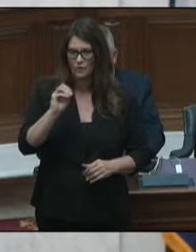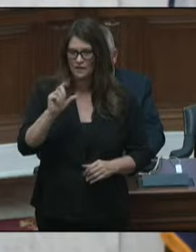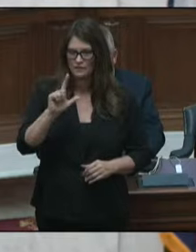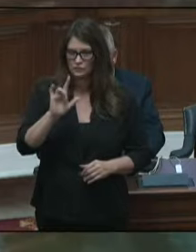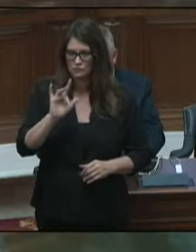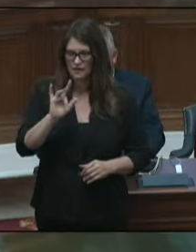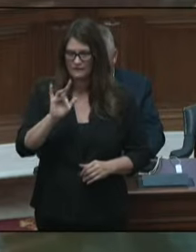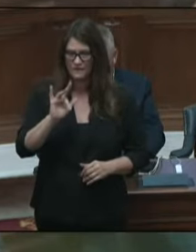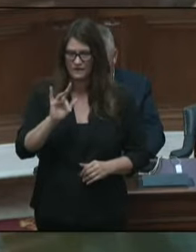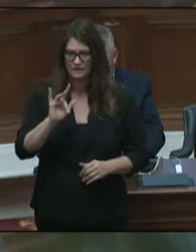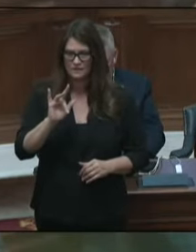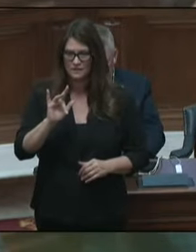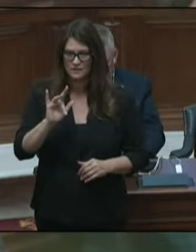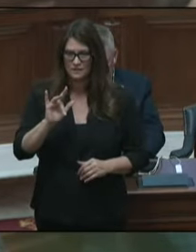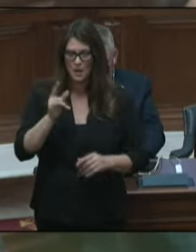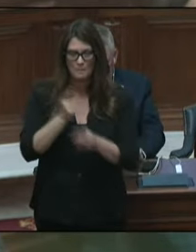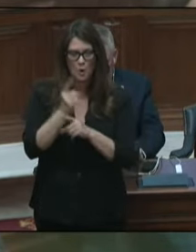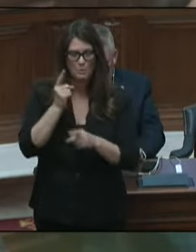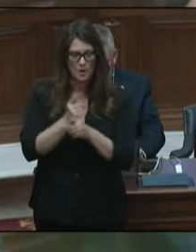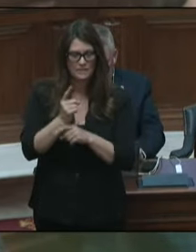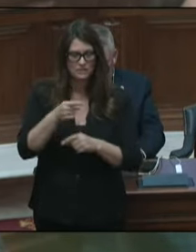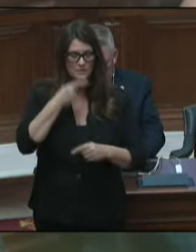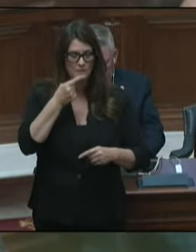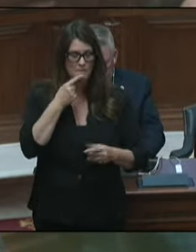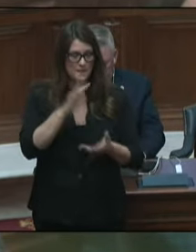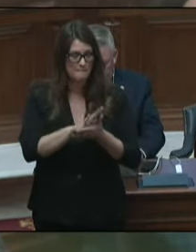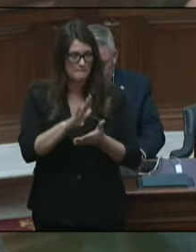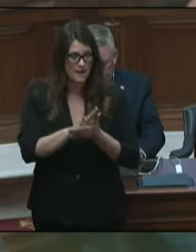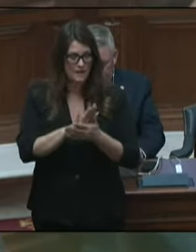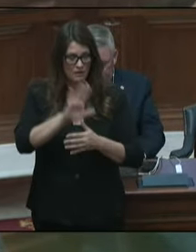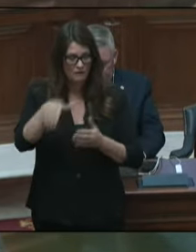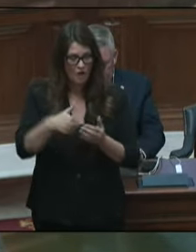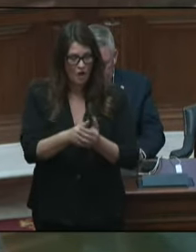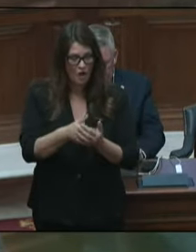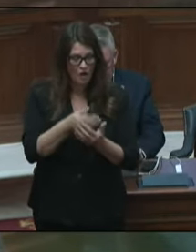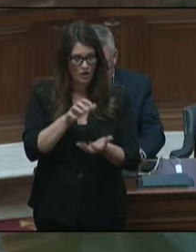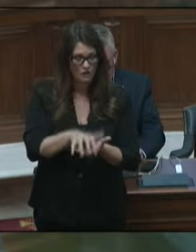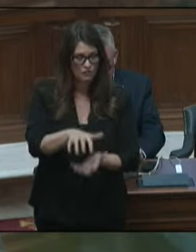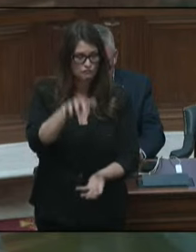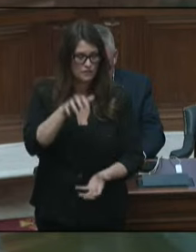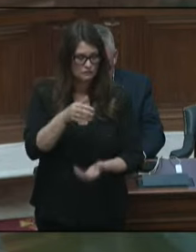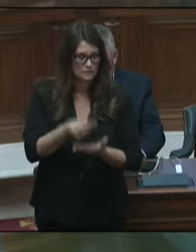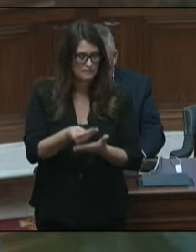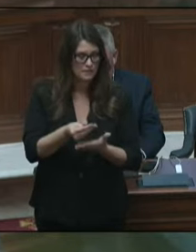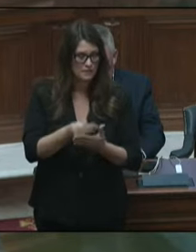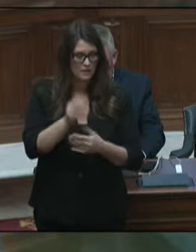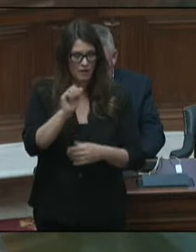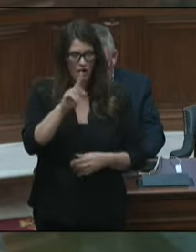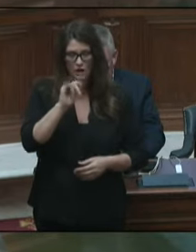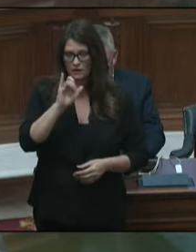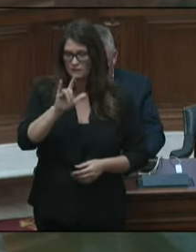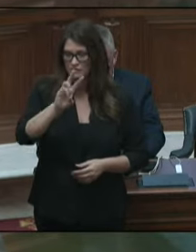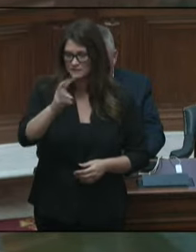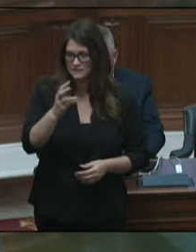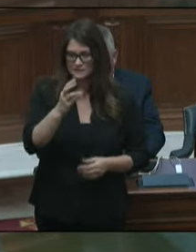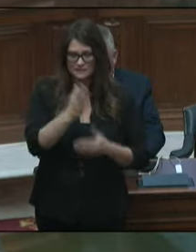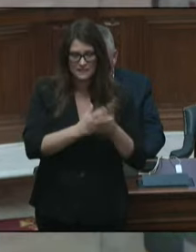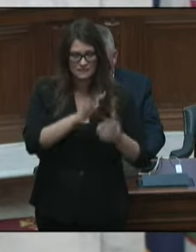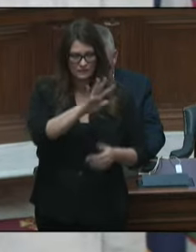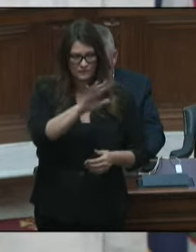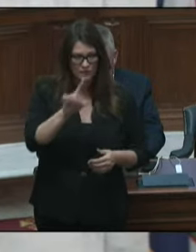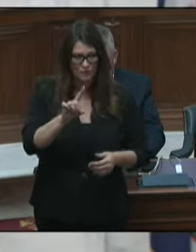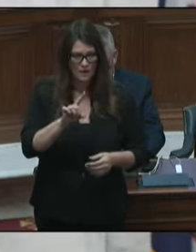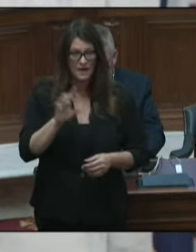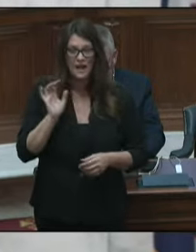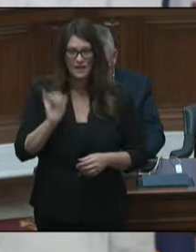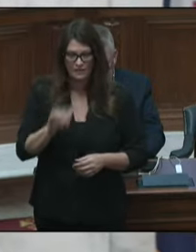Bill. Appropriations of public money out of the Treasury in accordance with Article 6, Section 51 of the Constitution. That bill